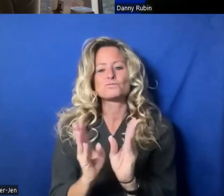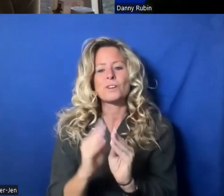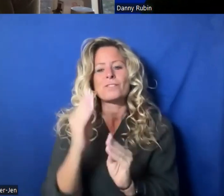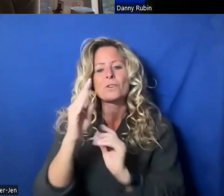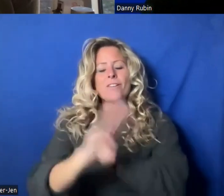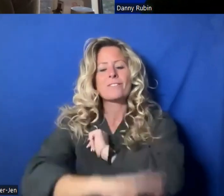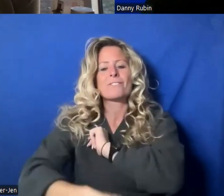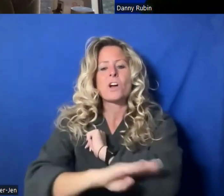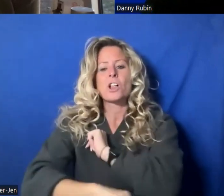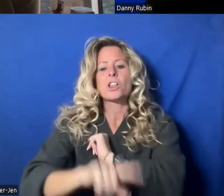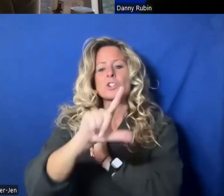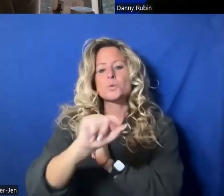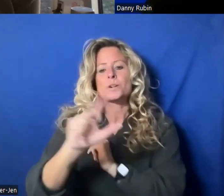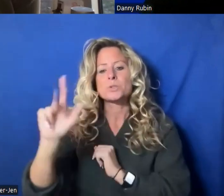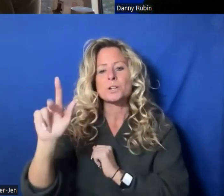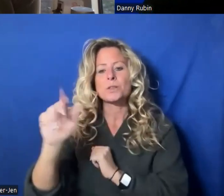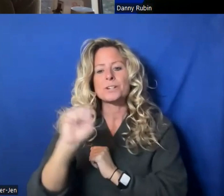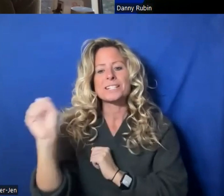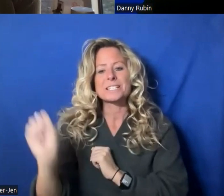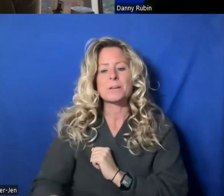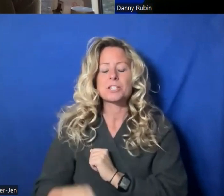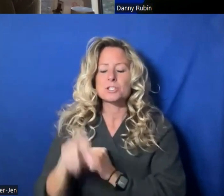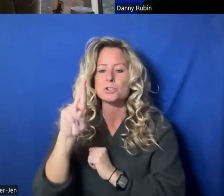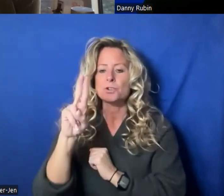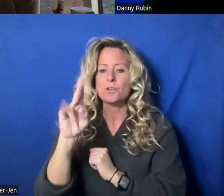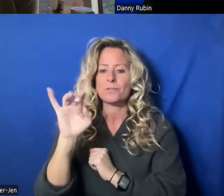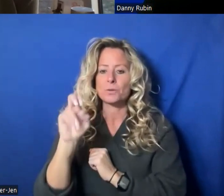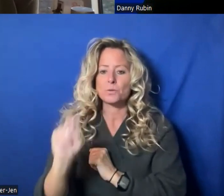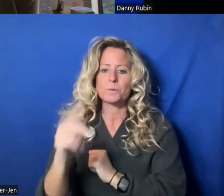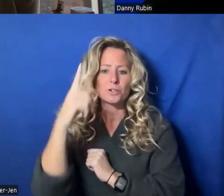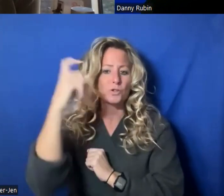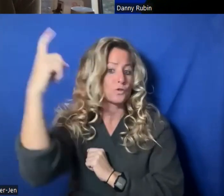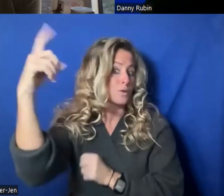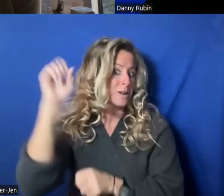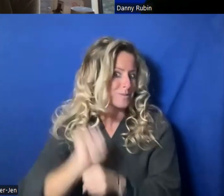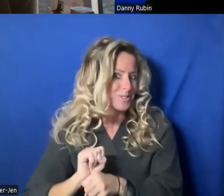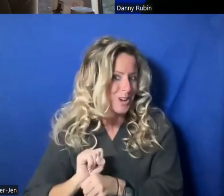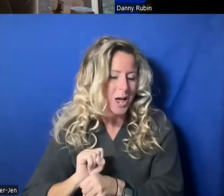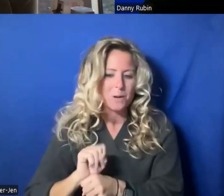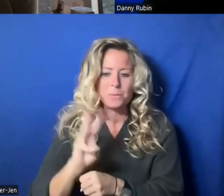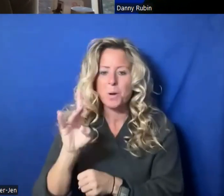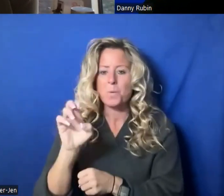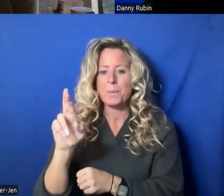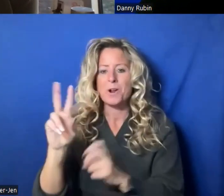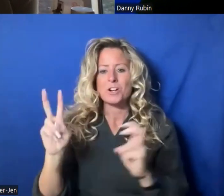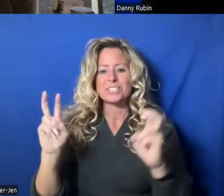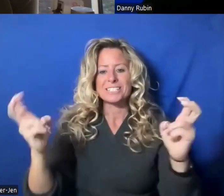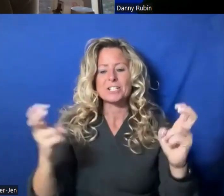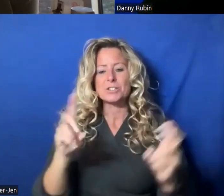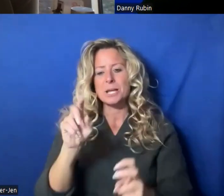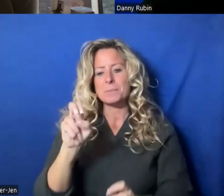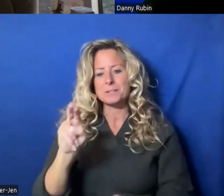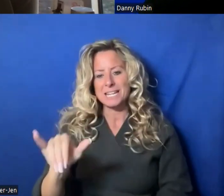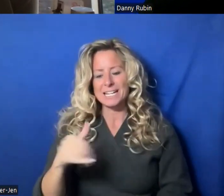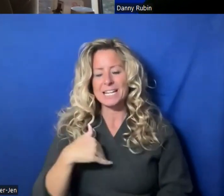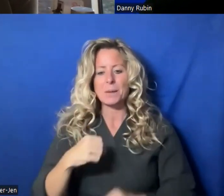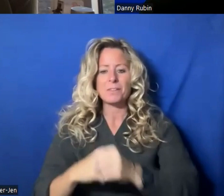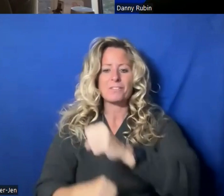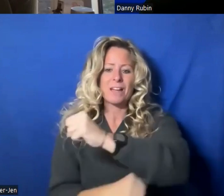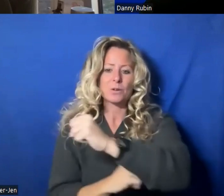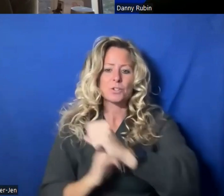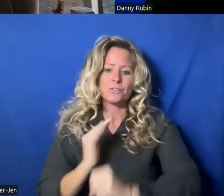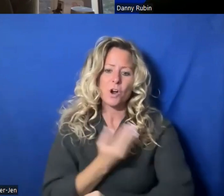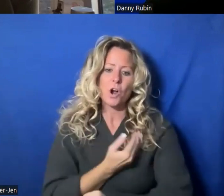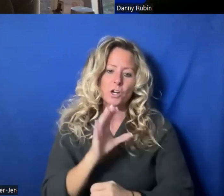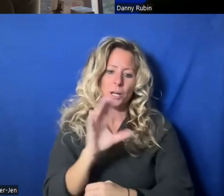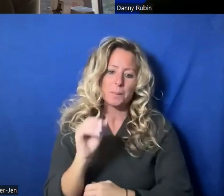fall 2023 semester of the Rubin Dream Job webinar series. I'm Danny. I'm the founder of our company,